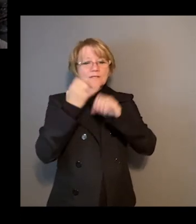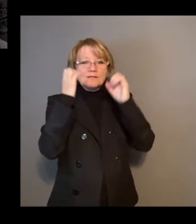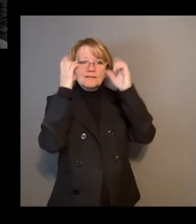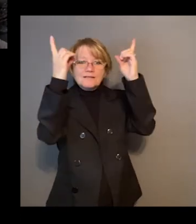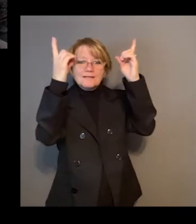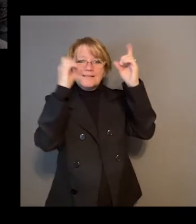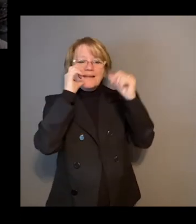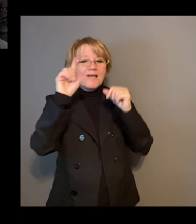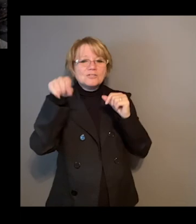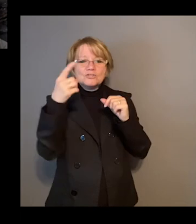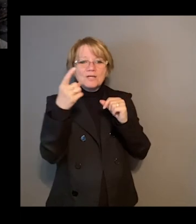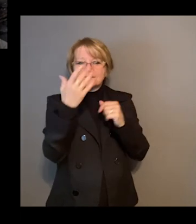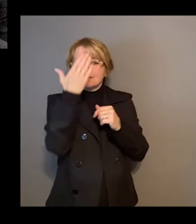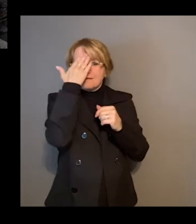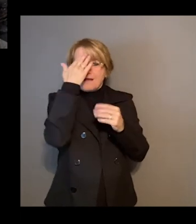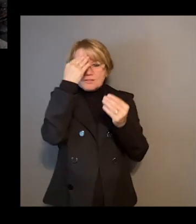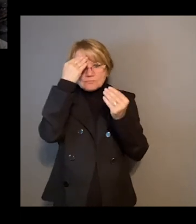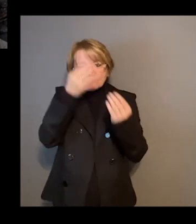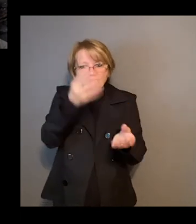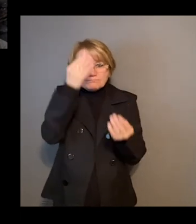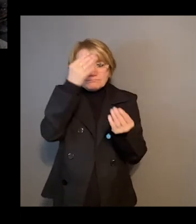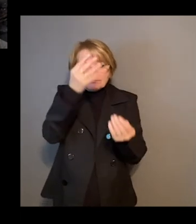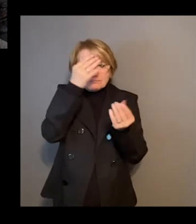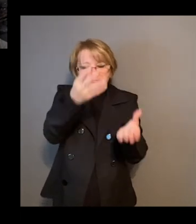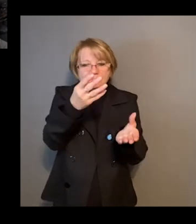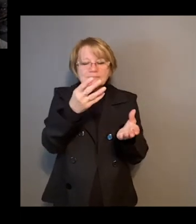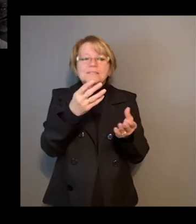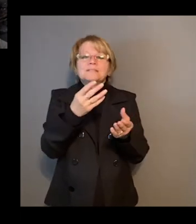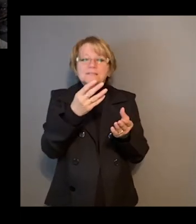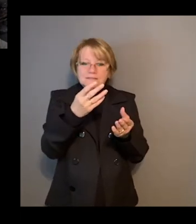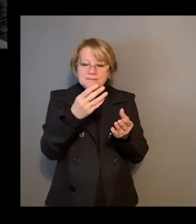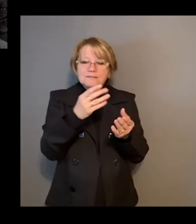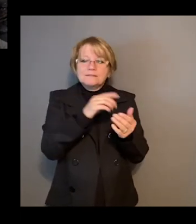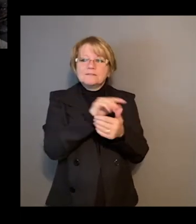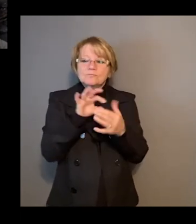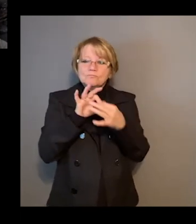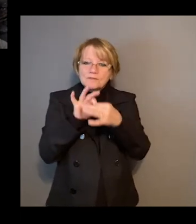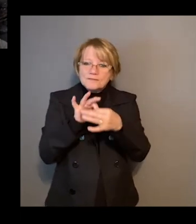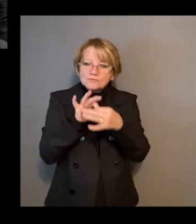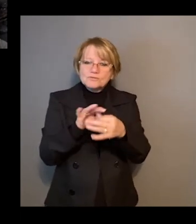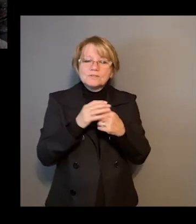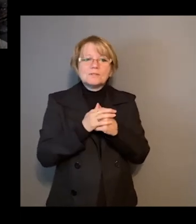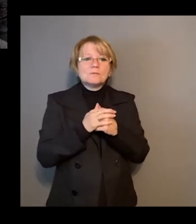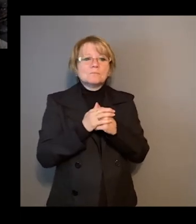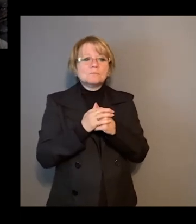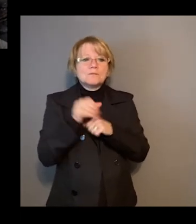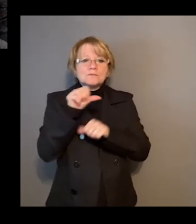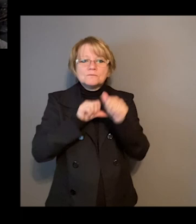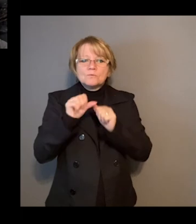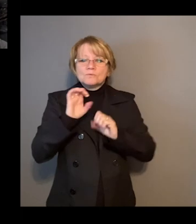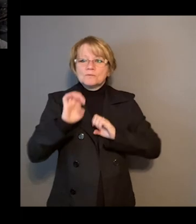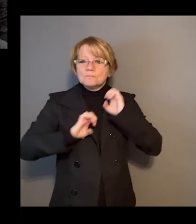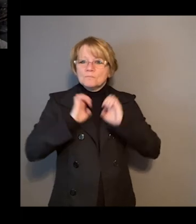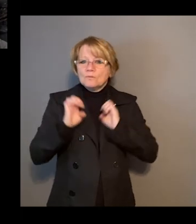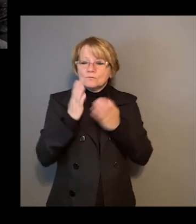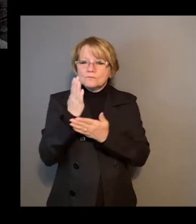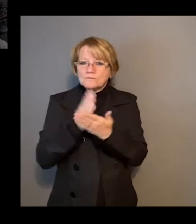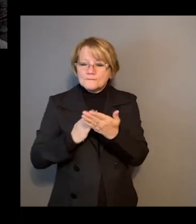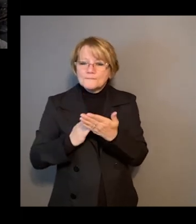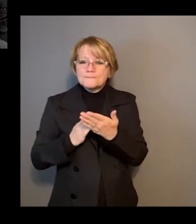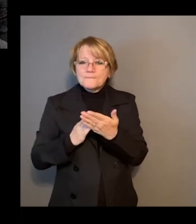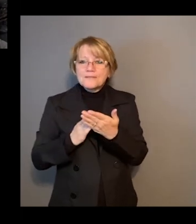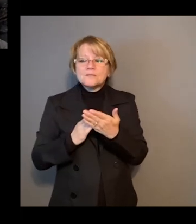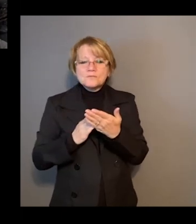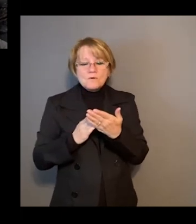it's producing. It's about relationships. It's about the social emotional piece. So with that in mind, I always say, you know, you